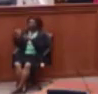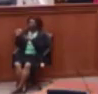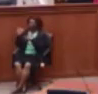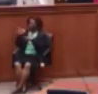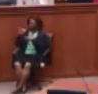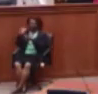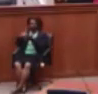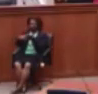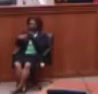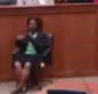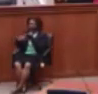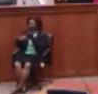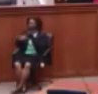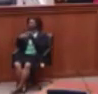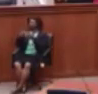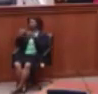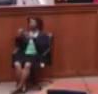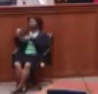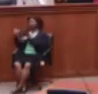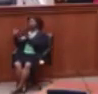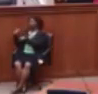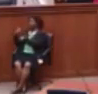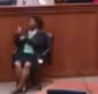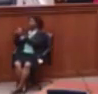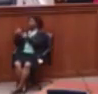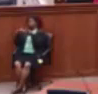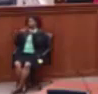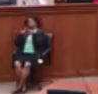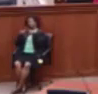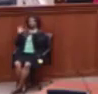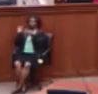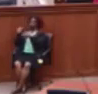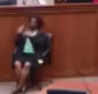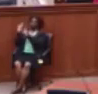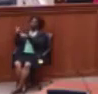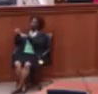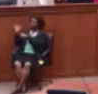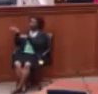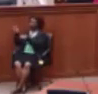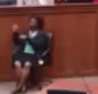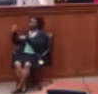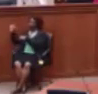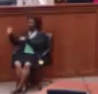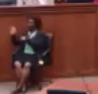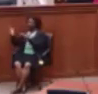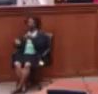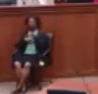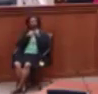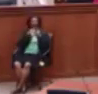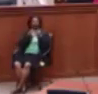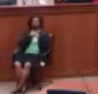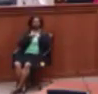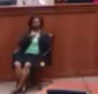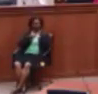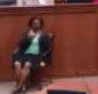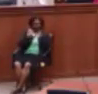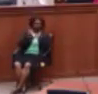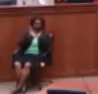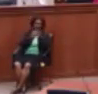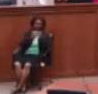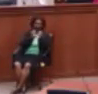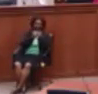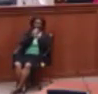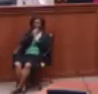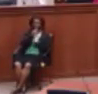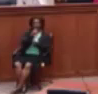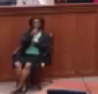second week in April to a Jumpstart meeting, but then a week later I'll have to get in my car and I'll go to another meeting, the Carl Perkins meeting, and it's the same people, for the most part,